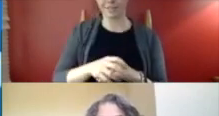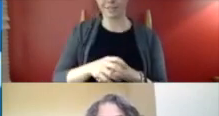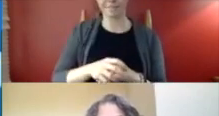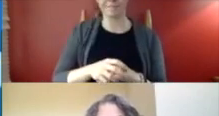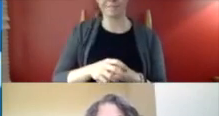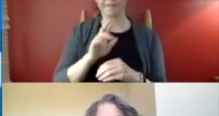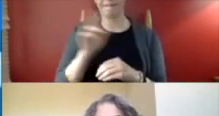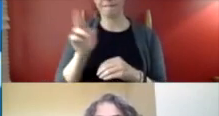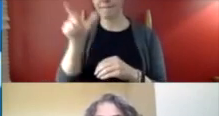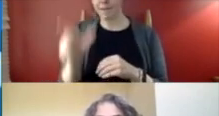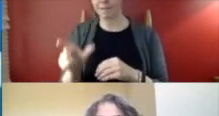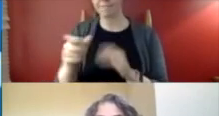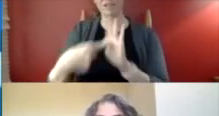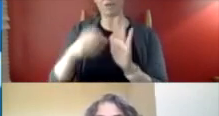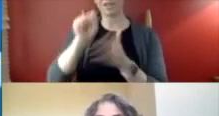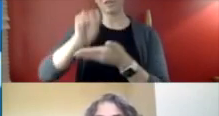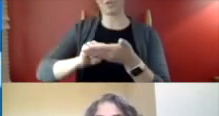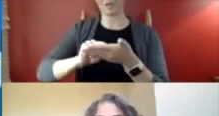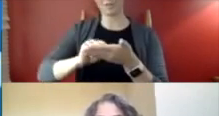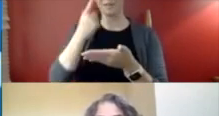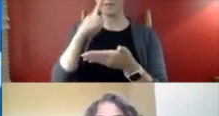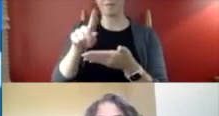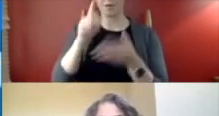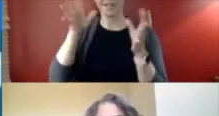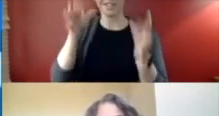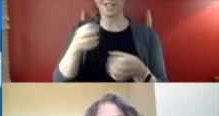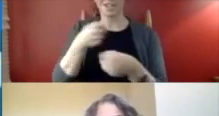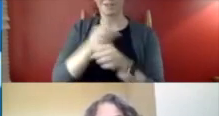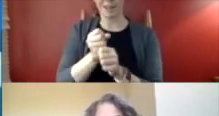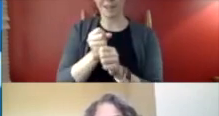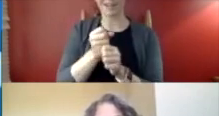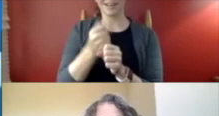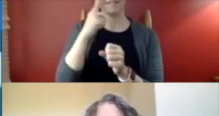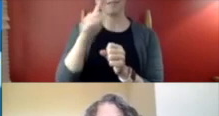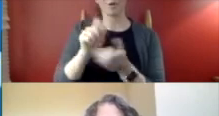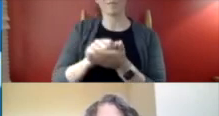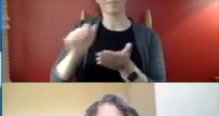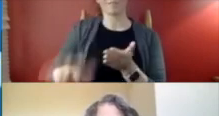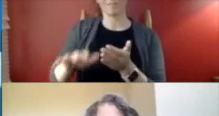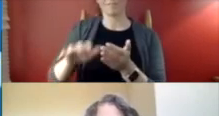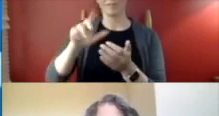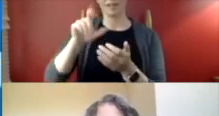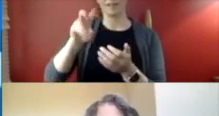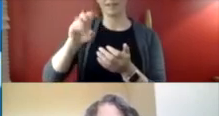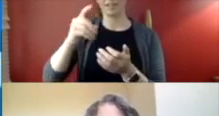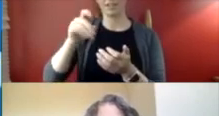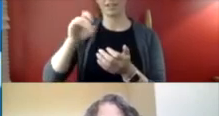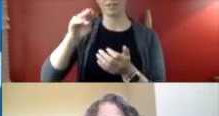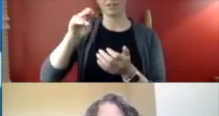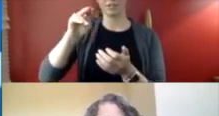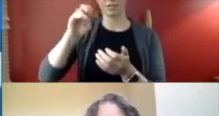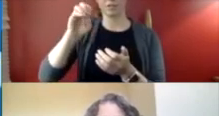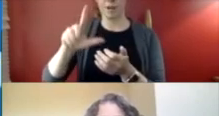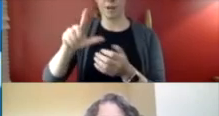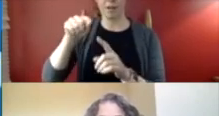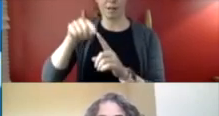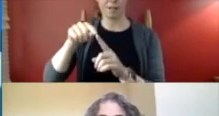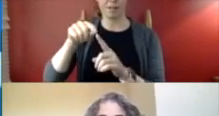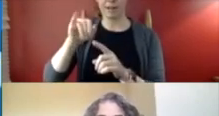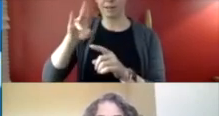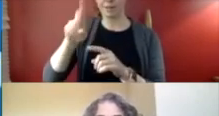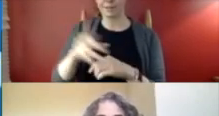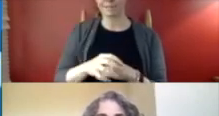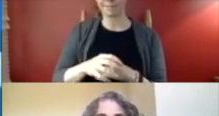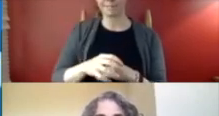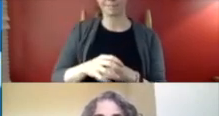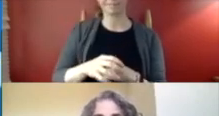for decision-making related to an expired levonorgestrel 52 milligram IUD. The scripts also include general talking